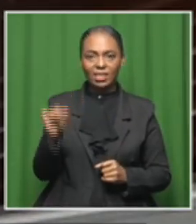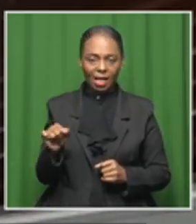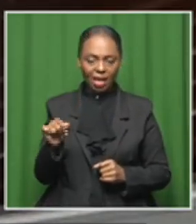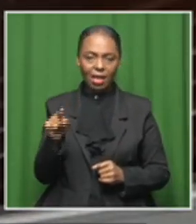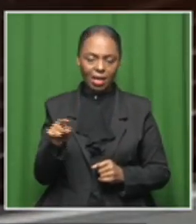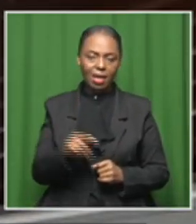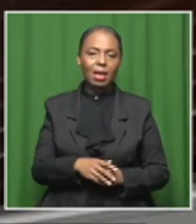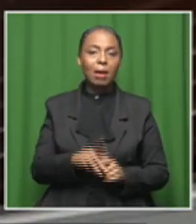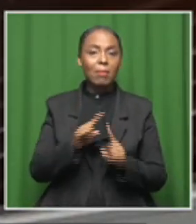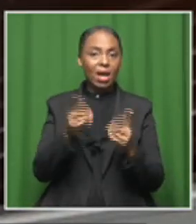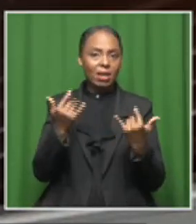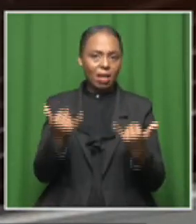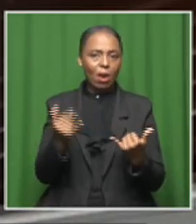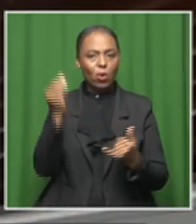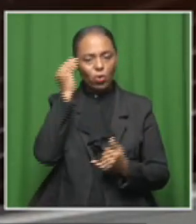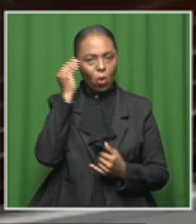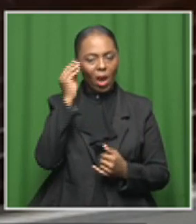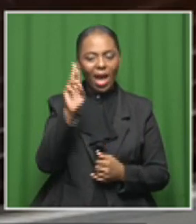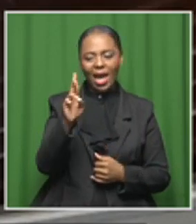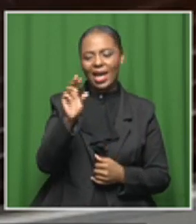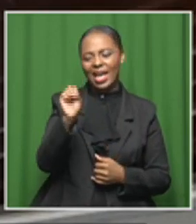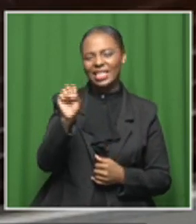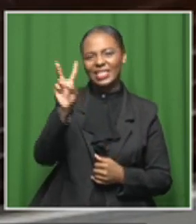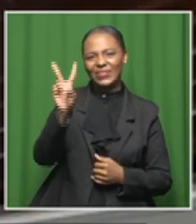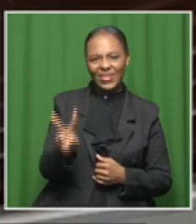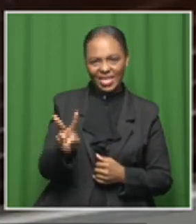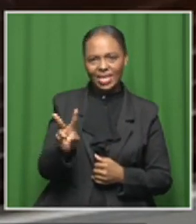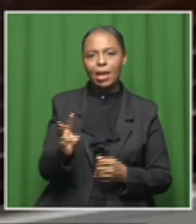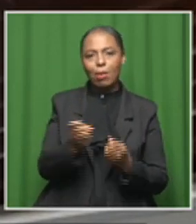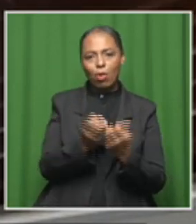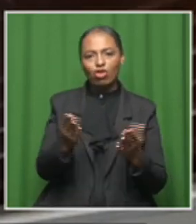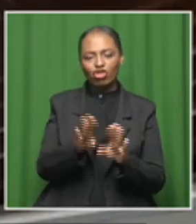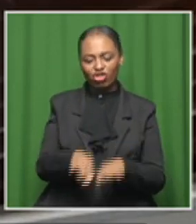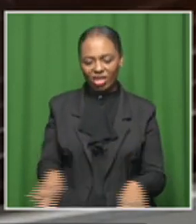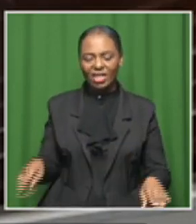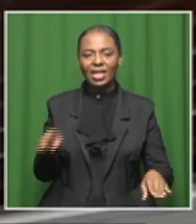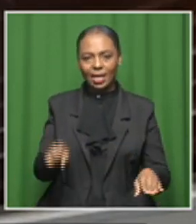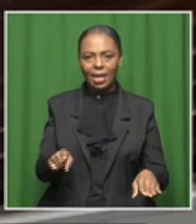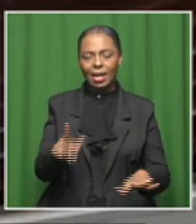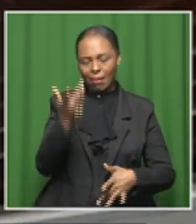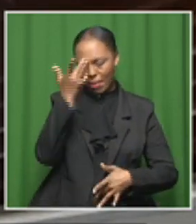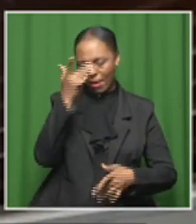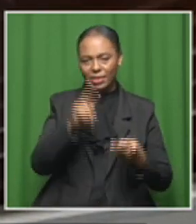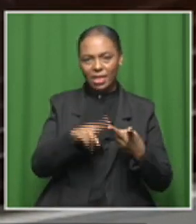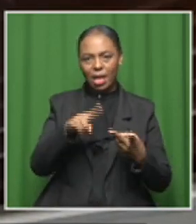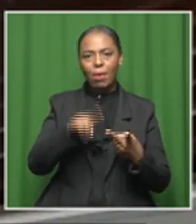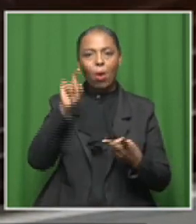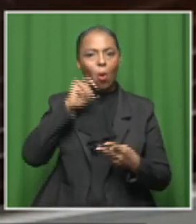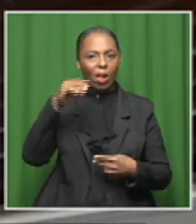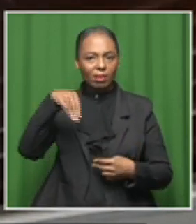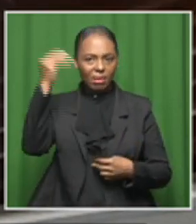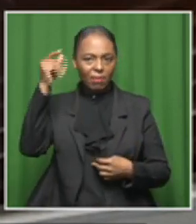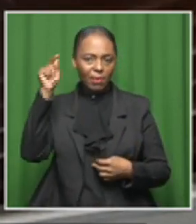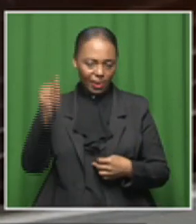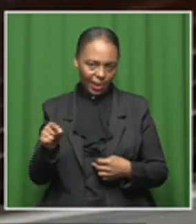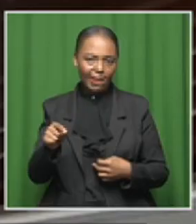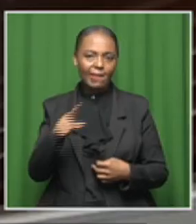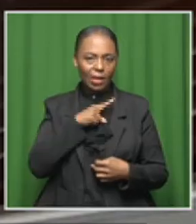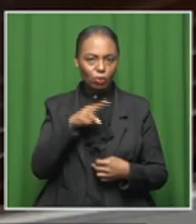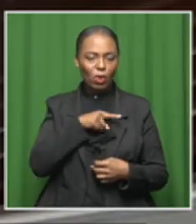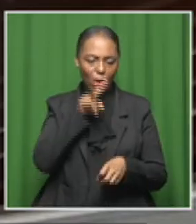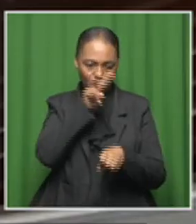at the moment we know that RSV is increasing in children, influenza is increasing in all ages. And it's one of the ways we monitor